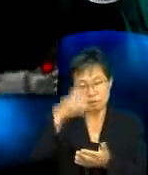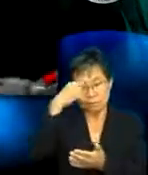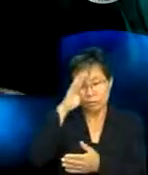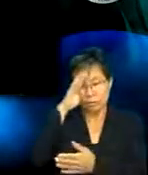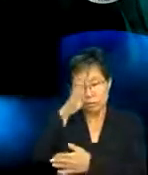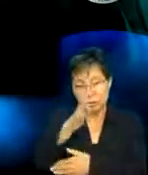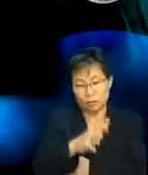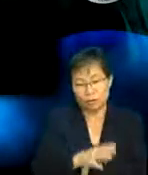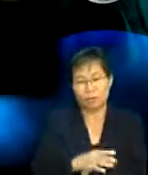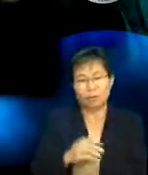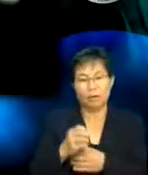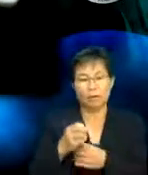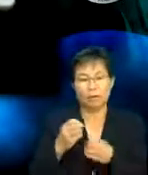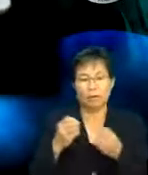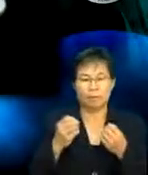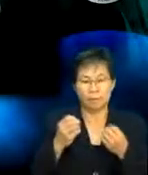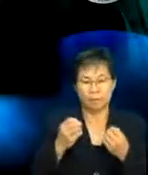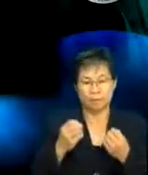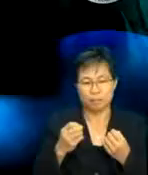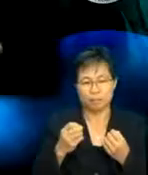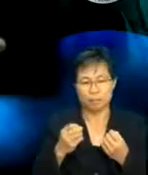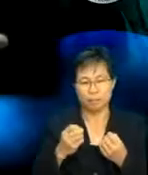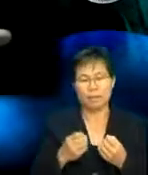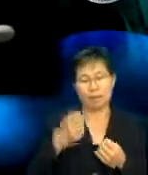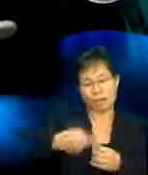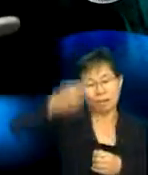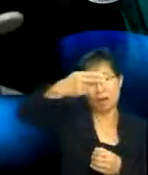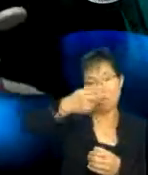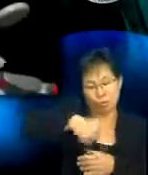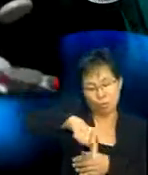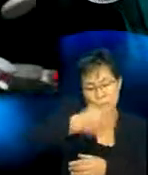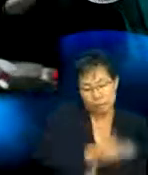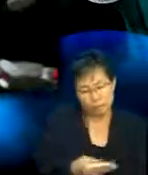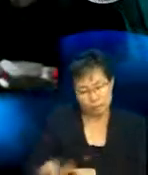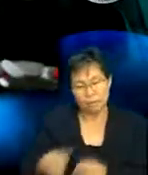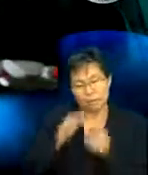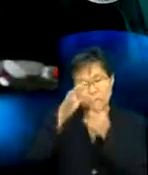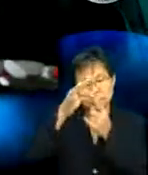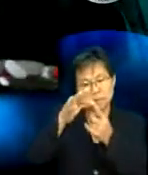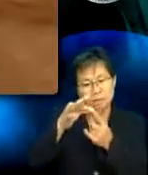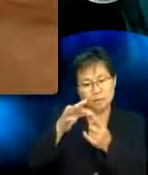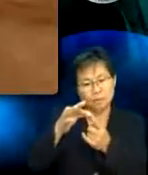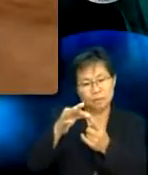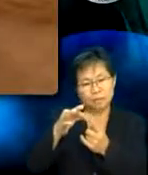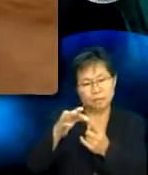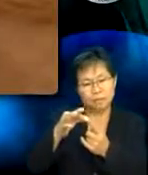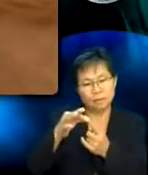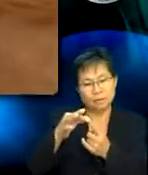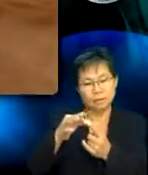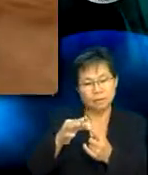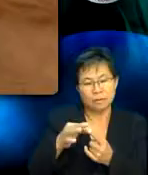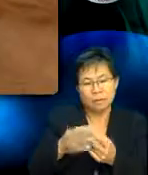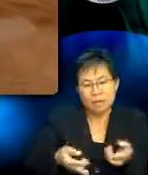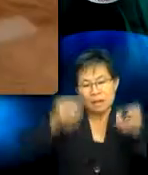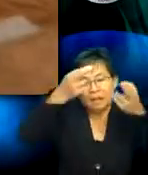ideal place for the creation of many new, pure and high-quality materials. Special